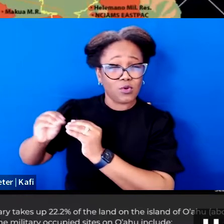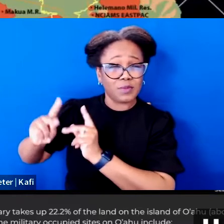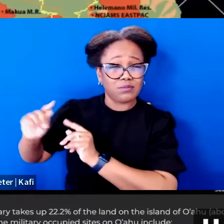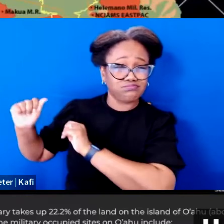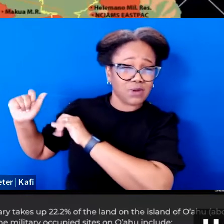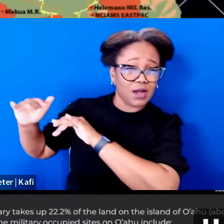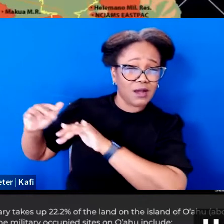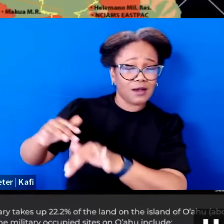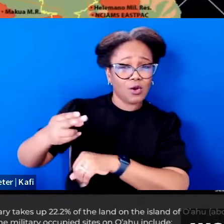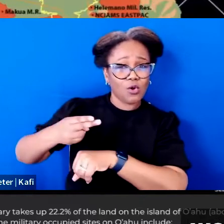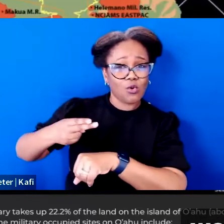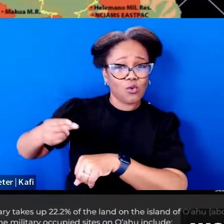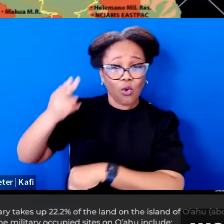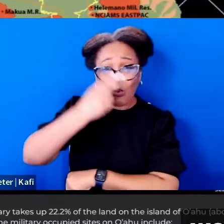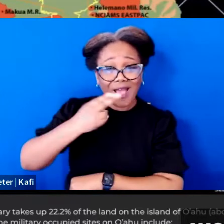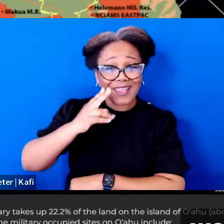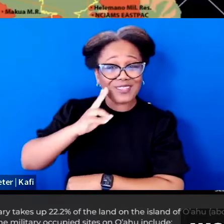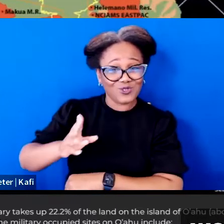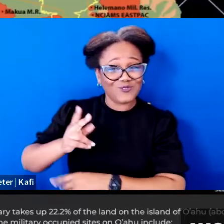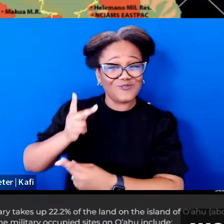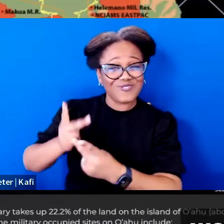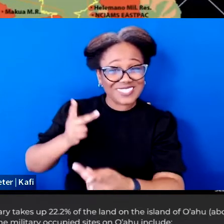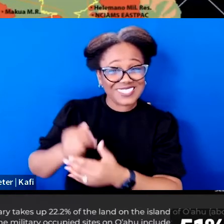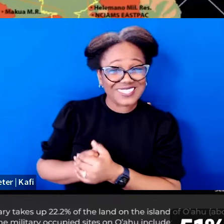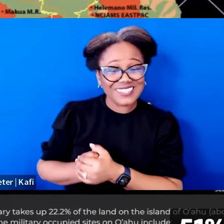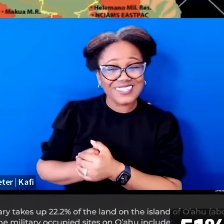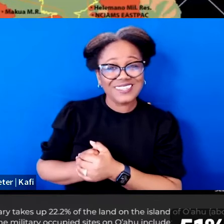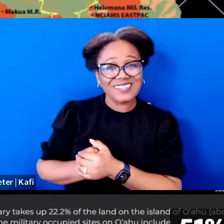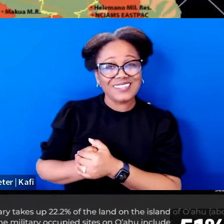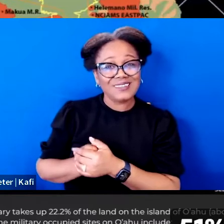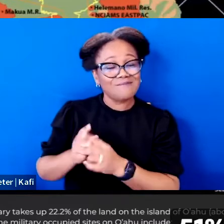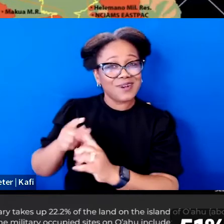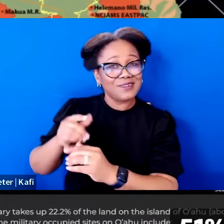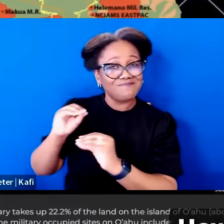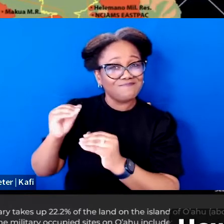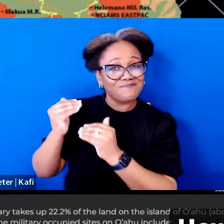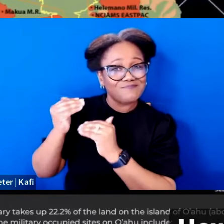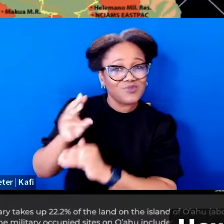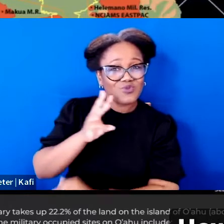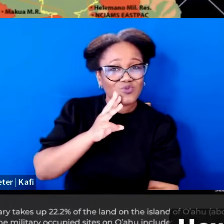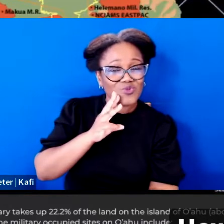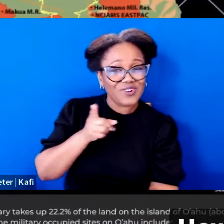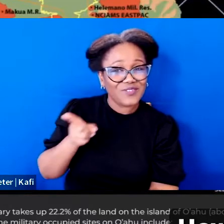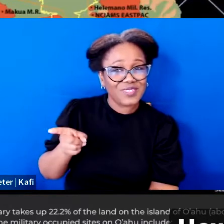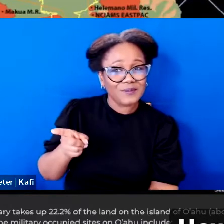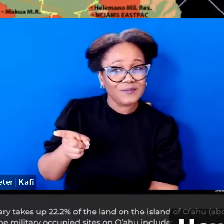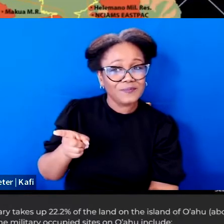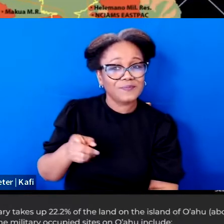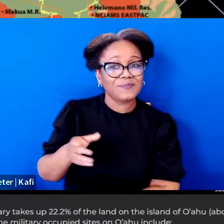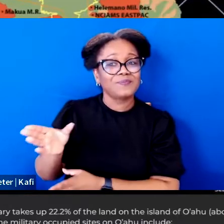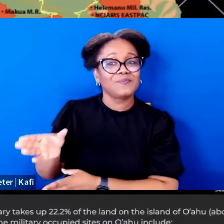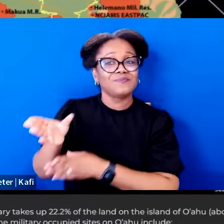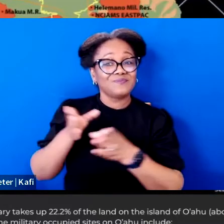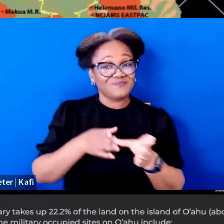affecting Hawaiians, not only in terms of water, but so many other ways. 51% of homeless people are Native Hawaiian, despite it only being 10% of